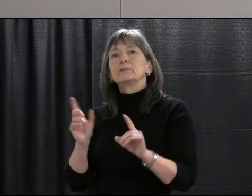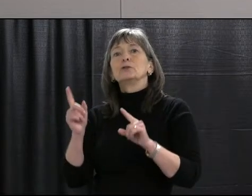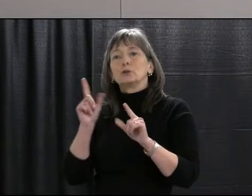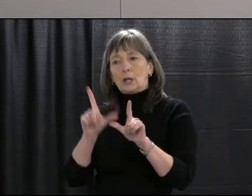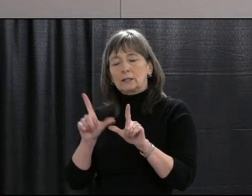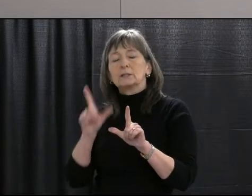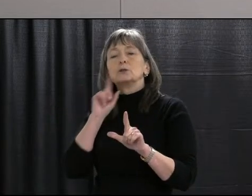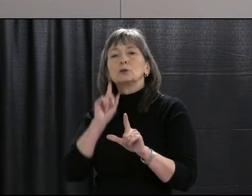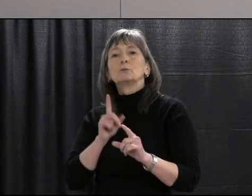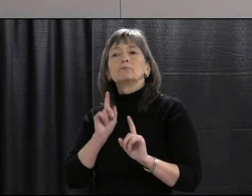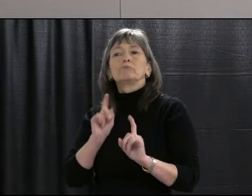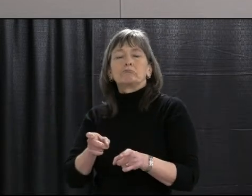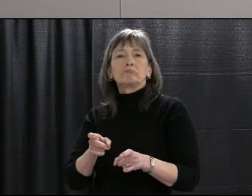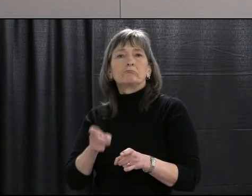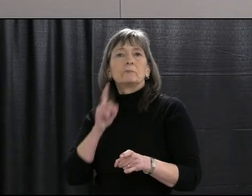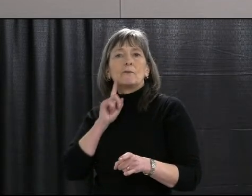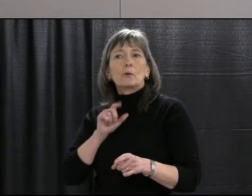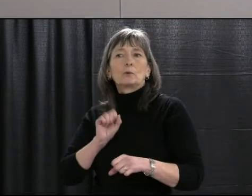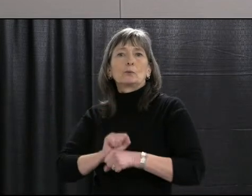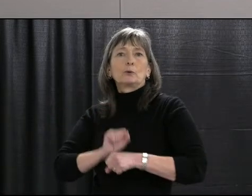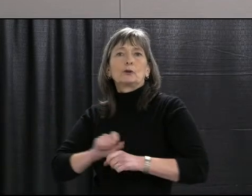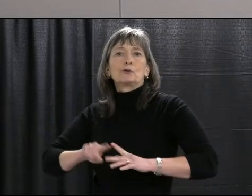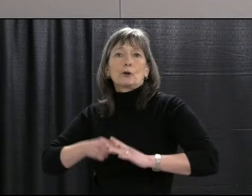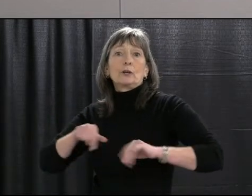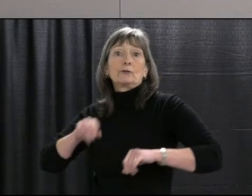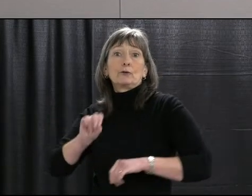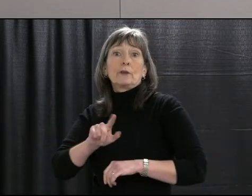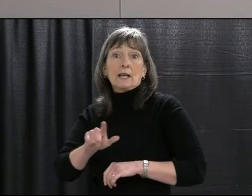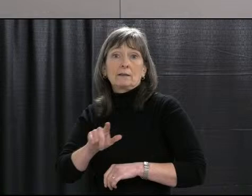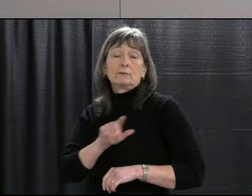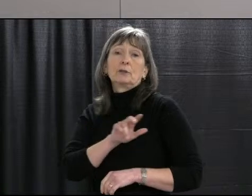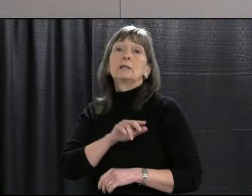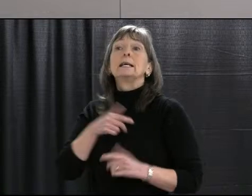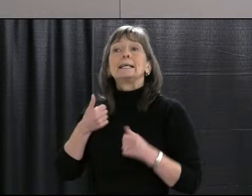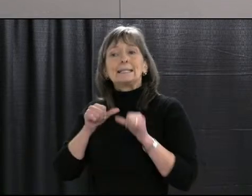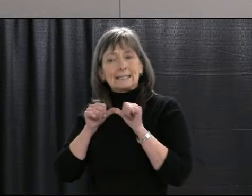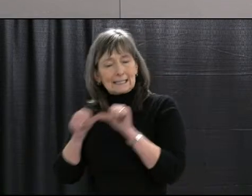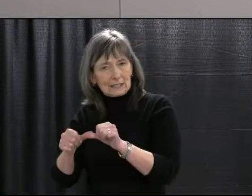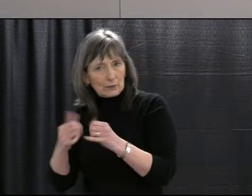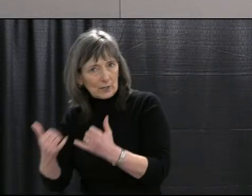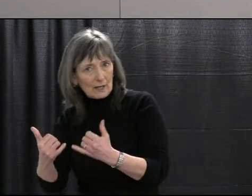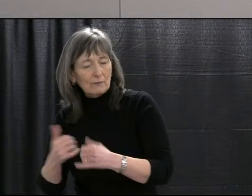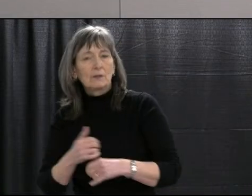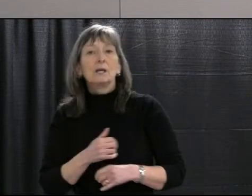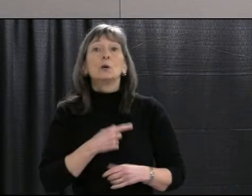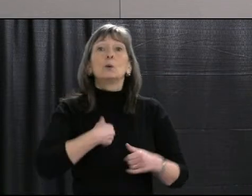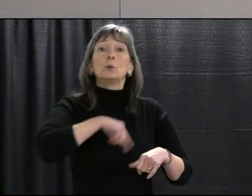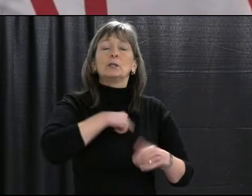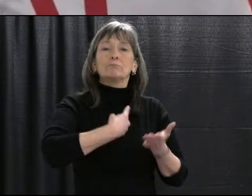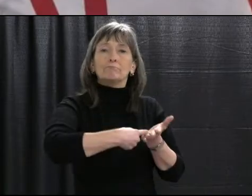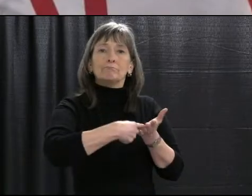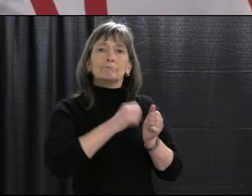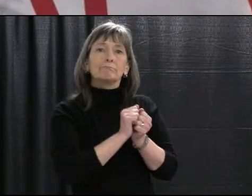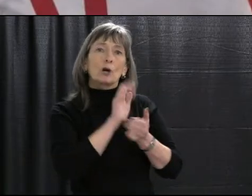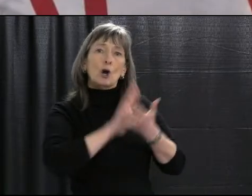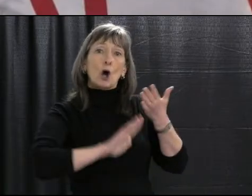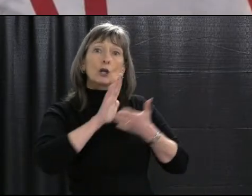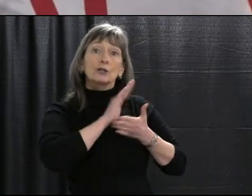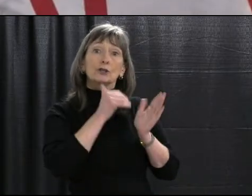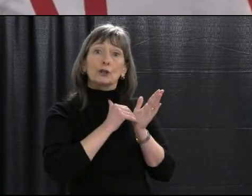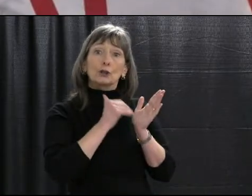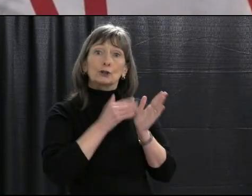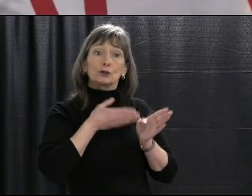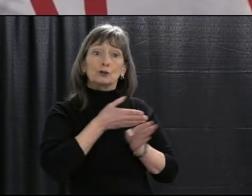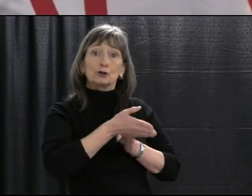2022. This trend has continued. In dialogue with the College of Physicians and Surgeons, we understand